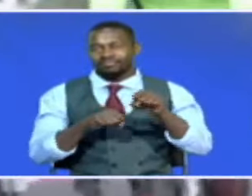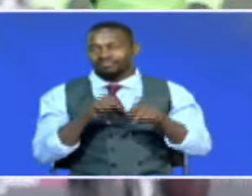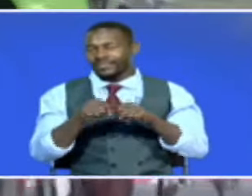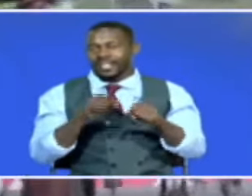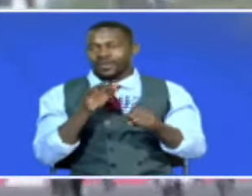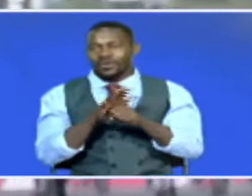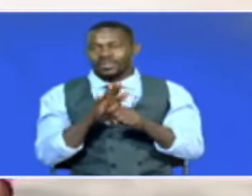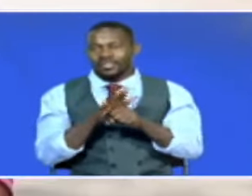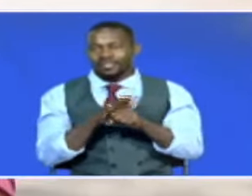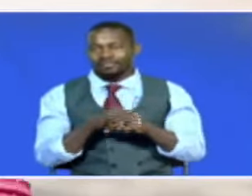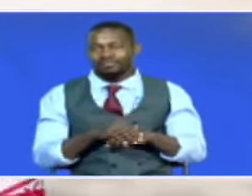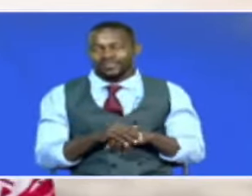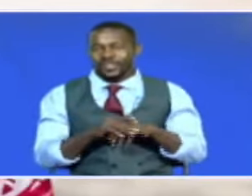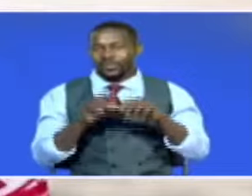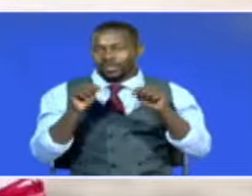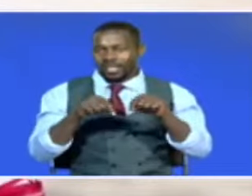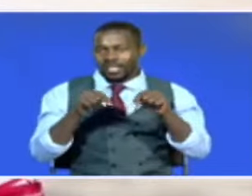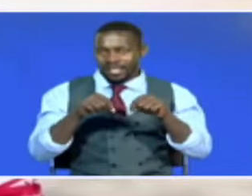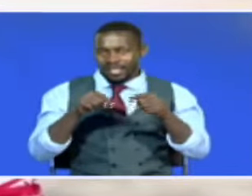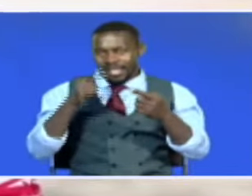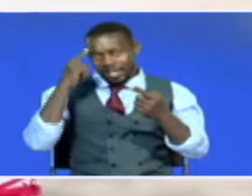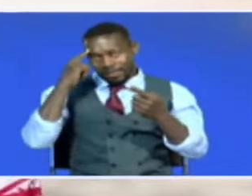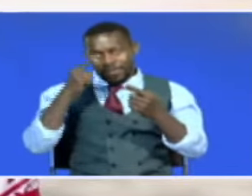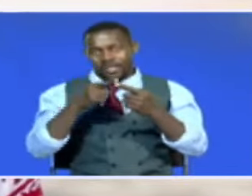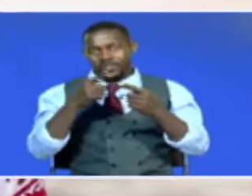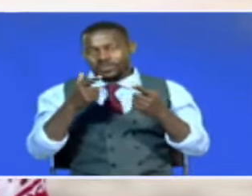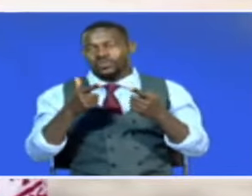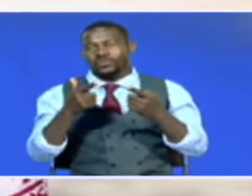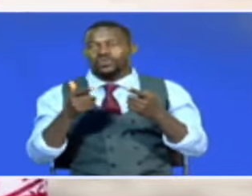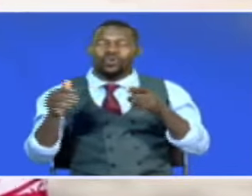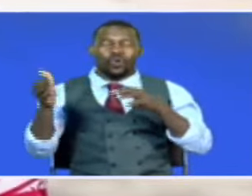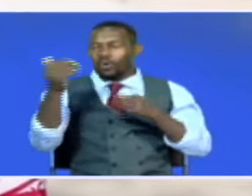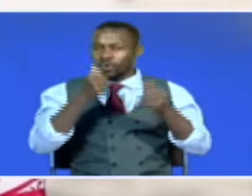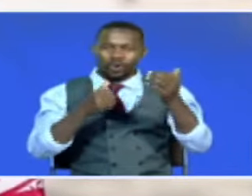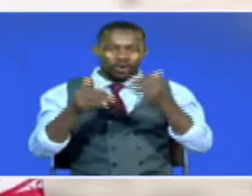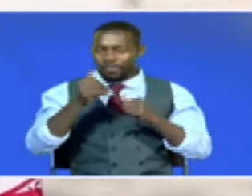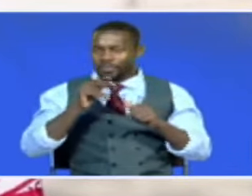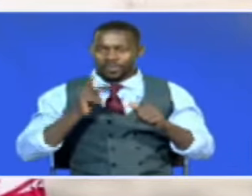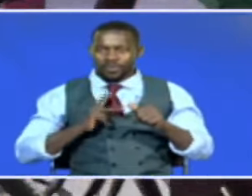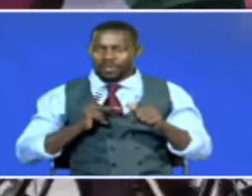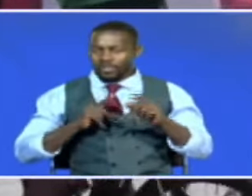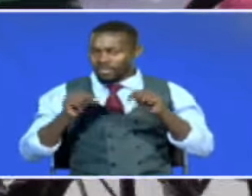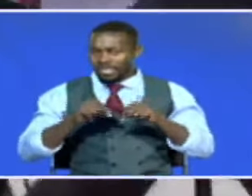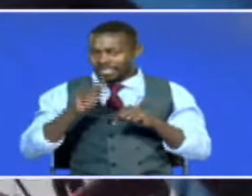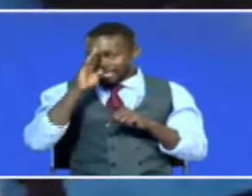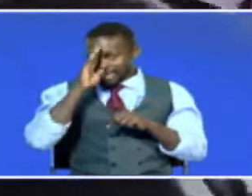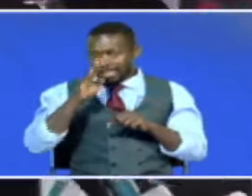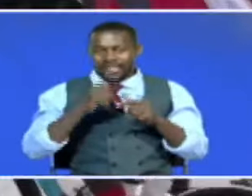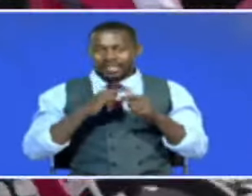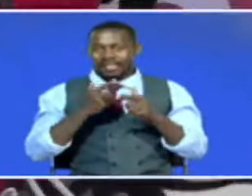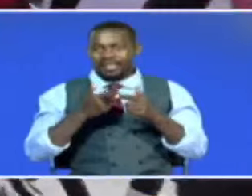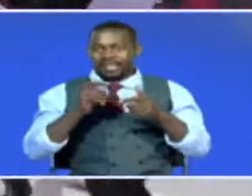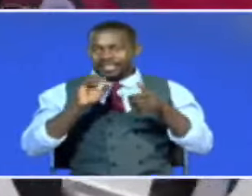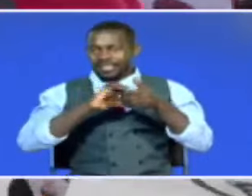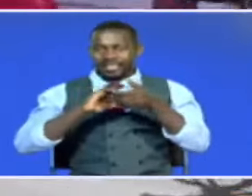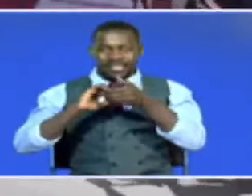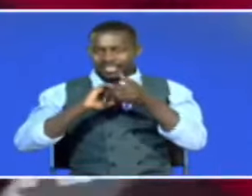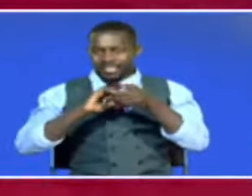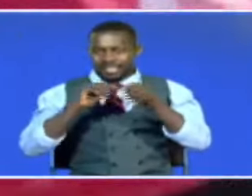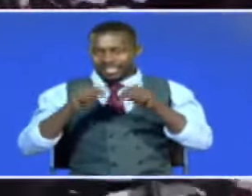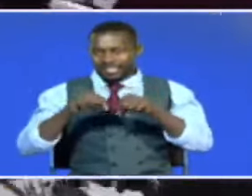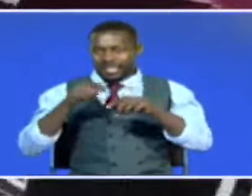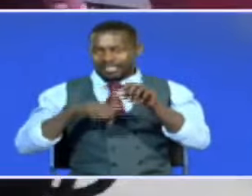our objective? To get people out on Sunday, to get them to come, and engage in a physical activity, which is great for